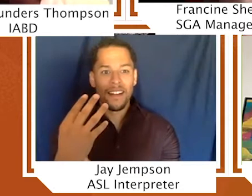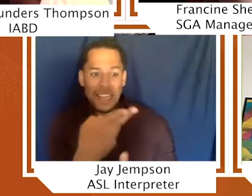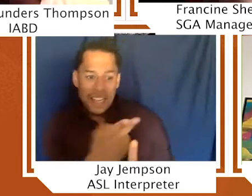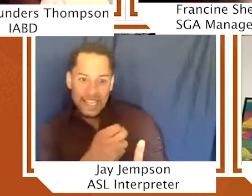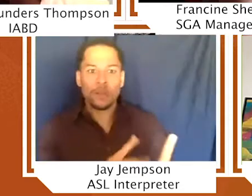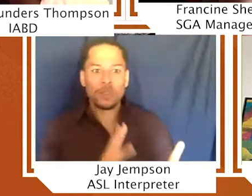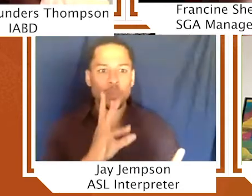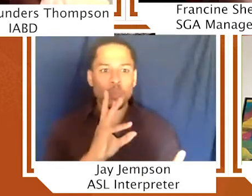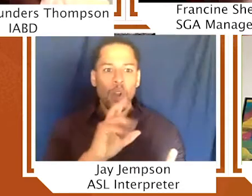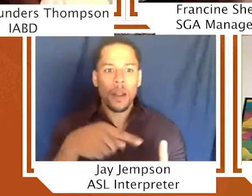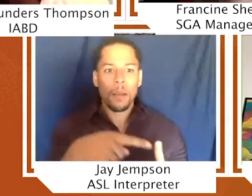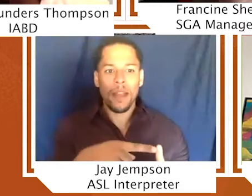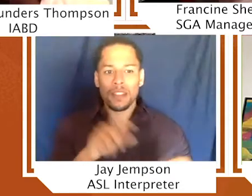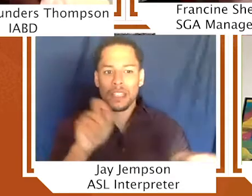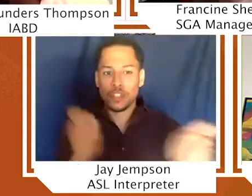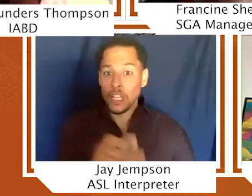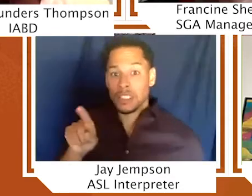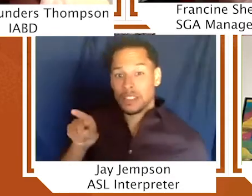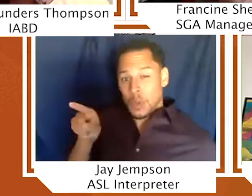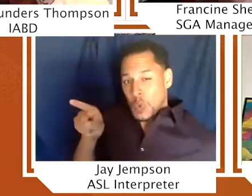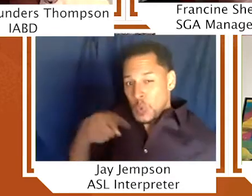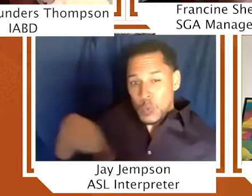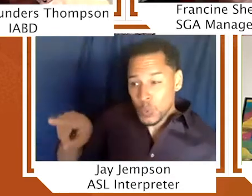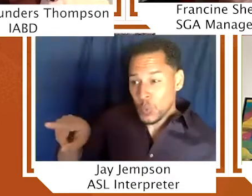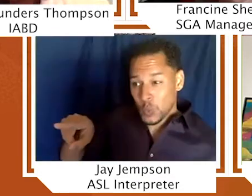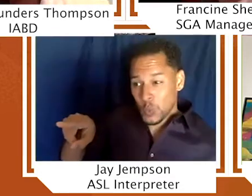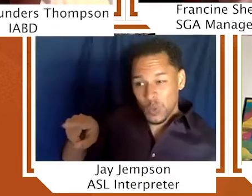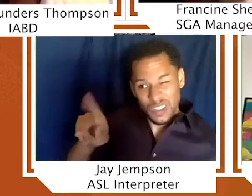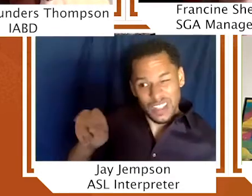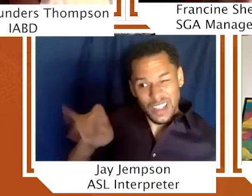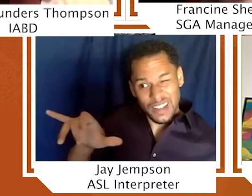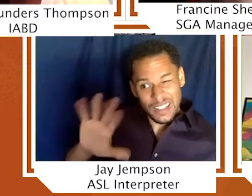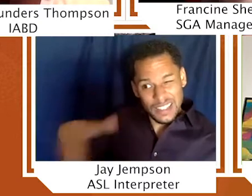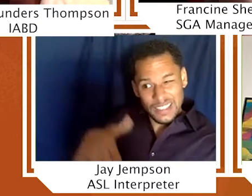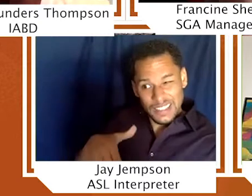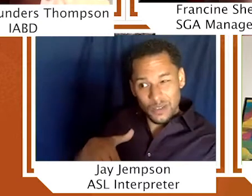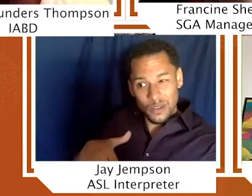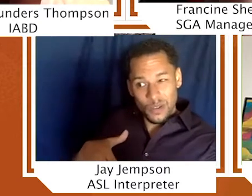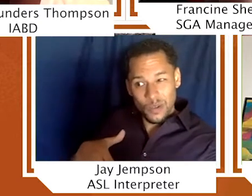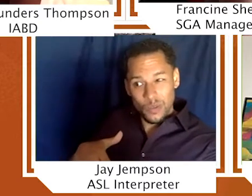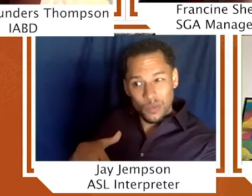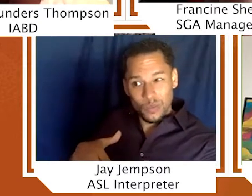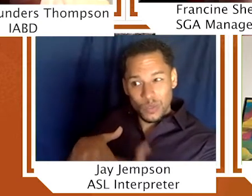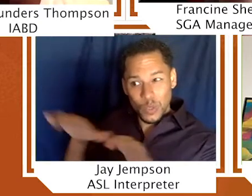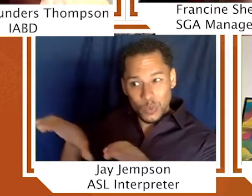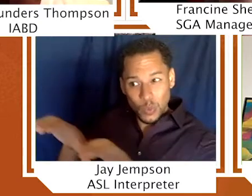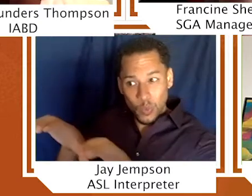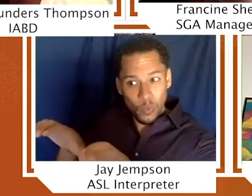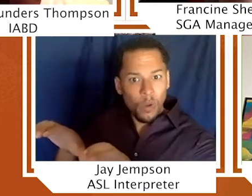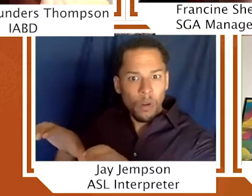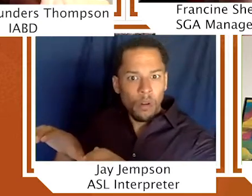through. Thank you, because I was about to bring that up. Okay. Like, what happened to that? What happened? The social